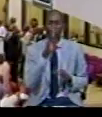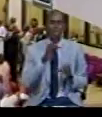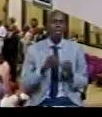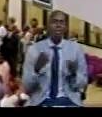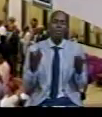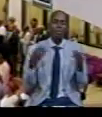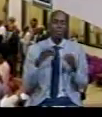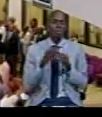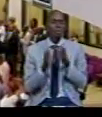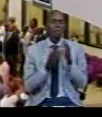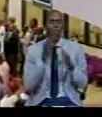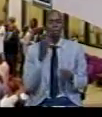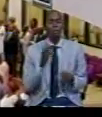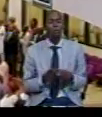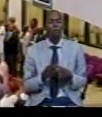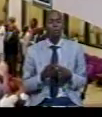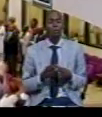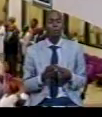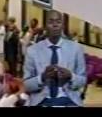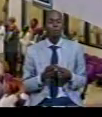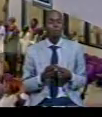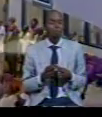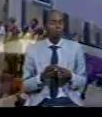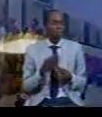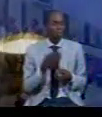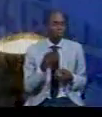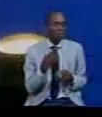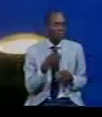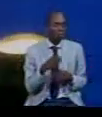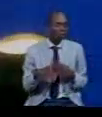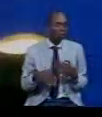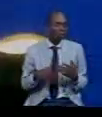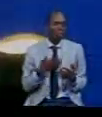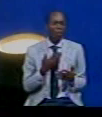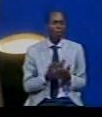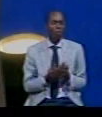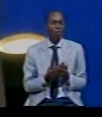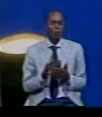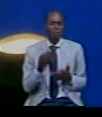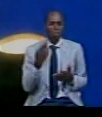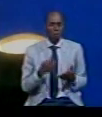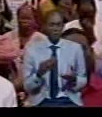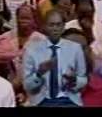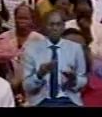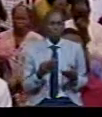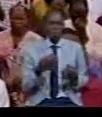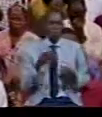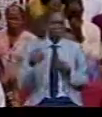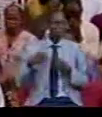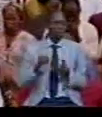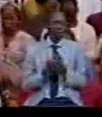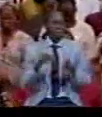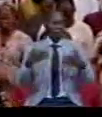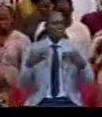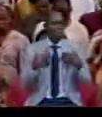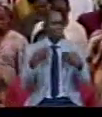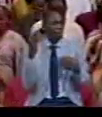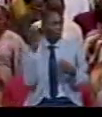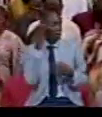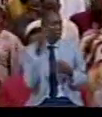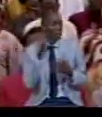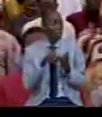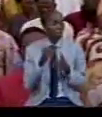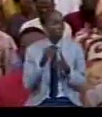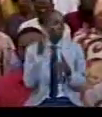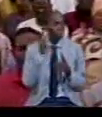name. But the result, the ground that I've taken in all this water shall produce fruits. We will be fruitful. We will